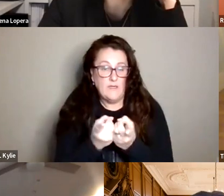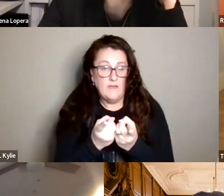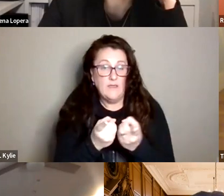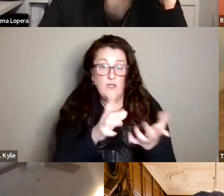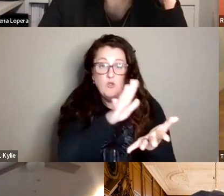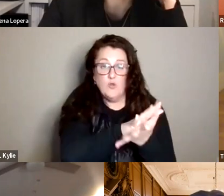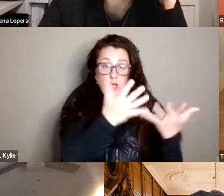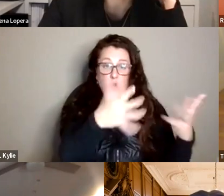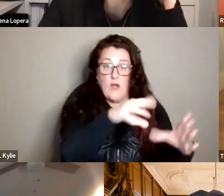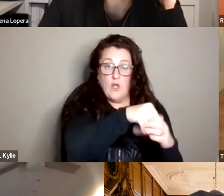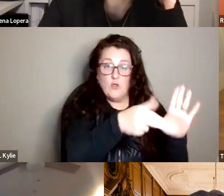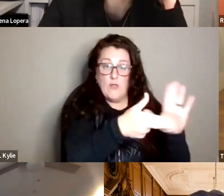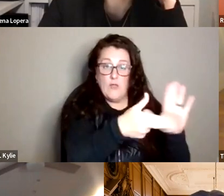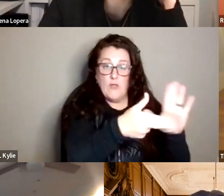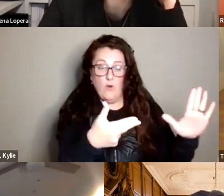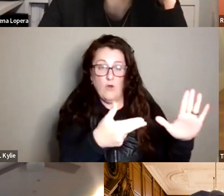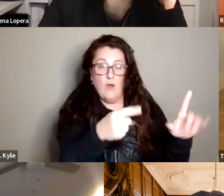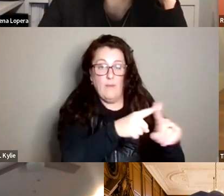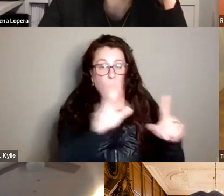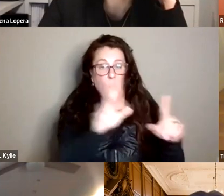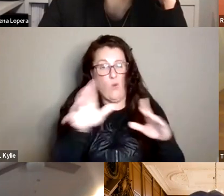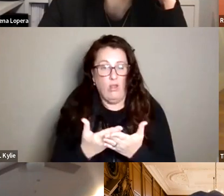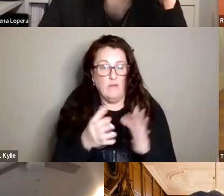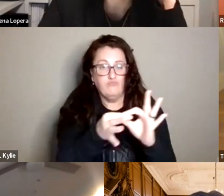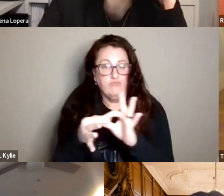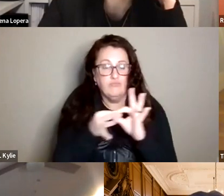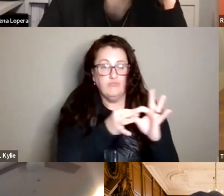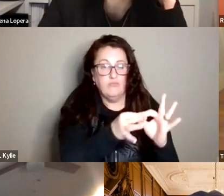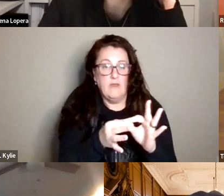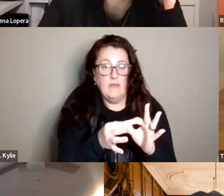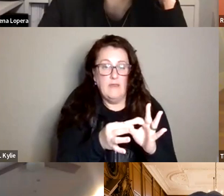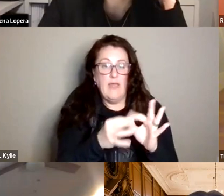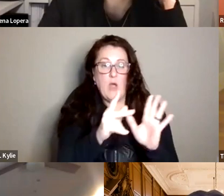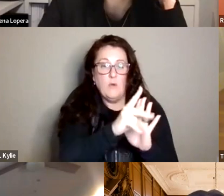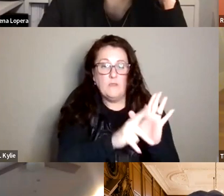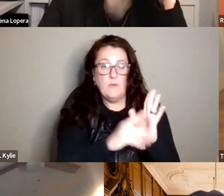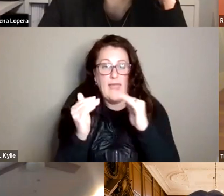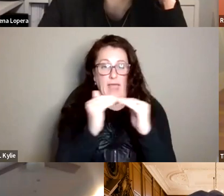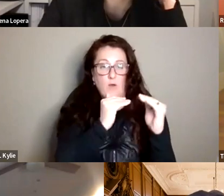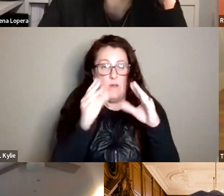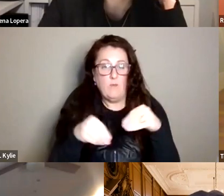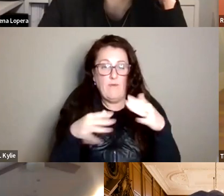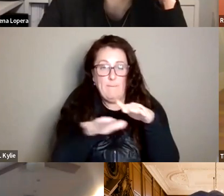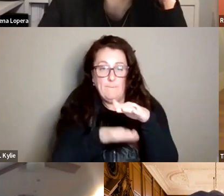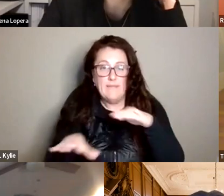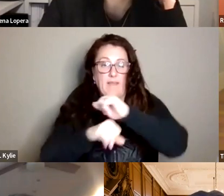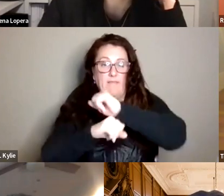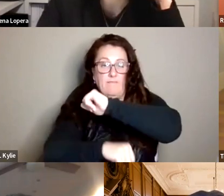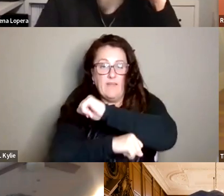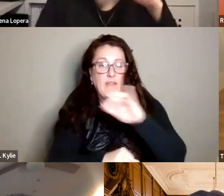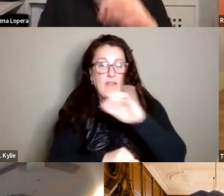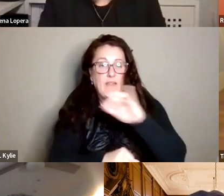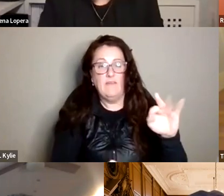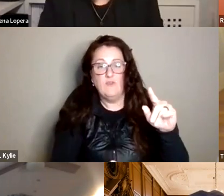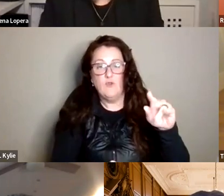bear the inclusion label. I also think it's important to ensure those principles of equity that we provide the basic foundation infrastructure